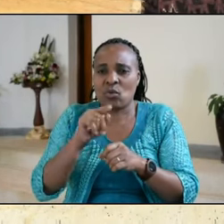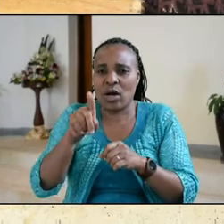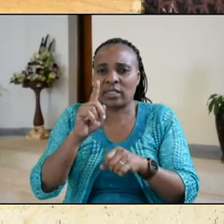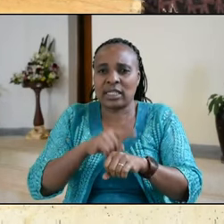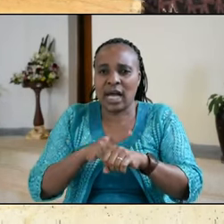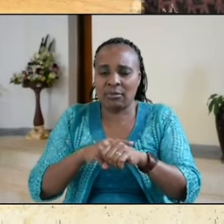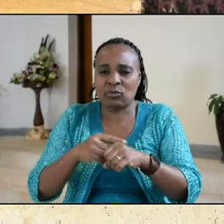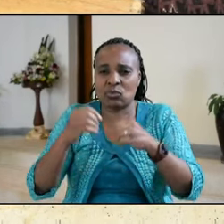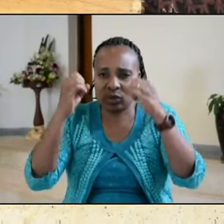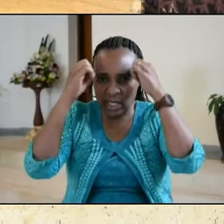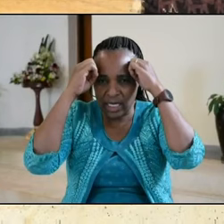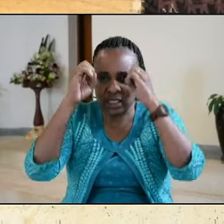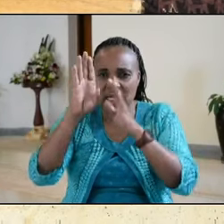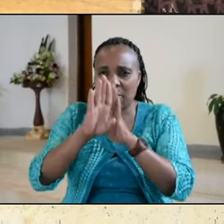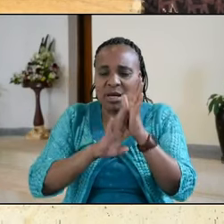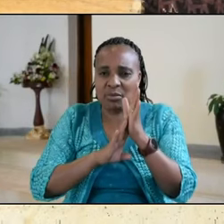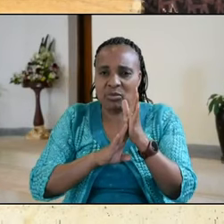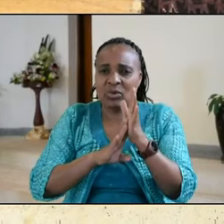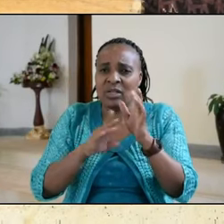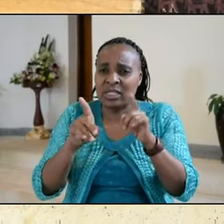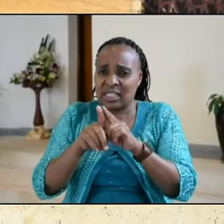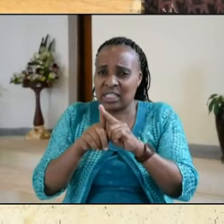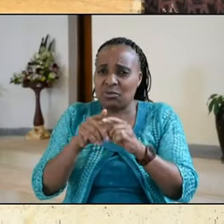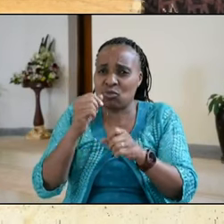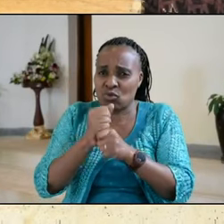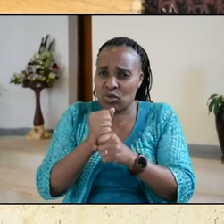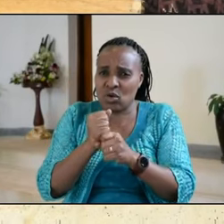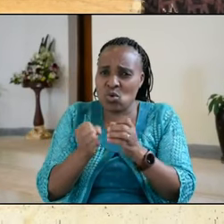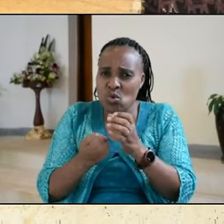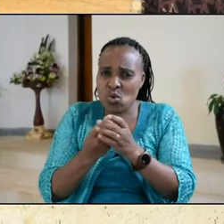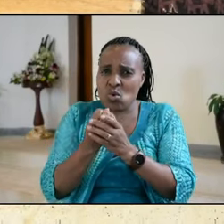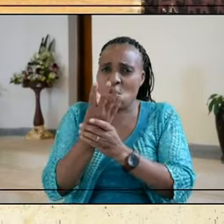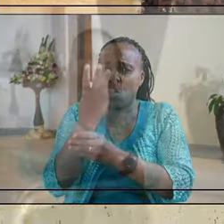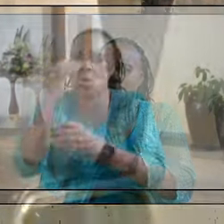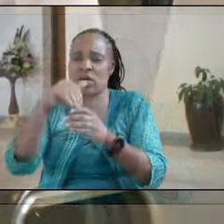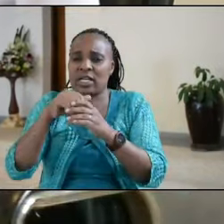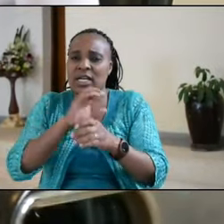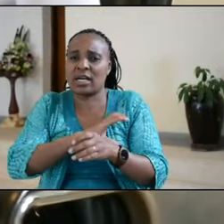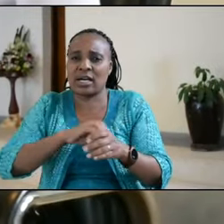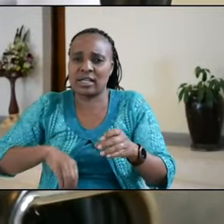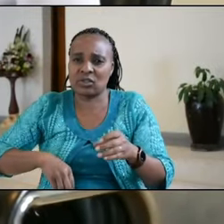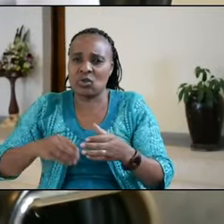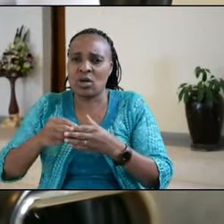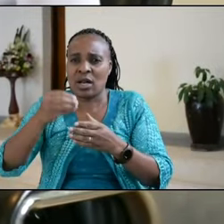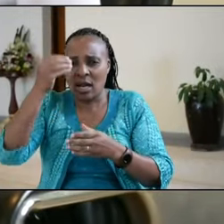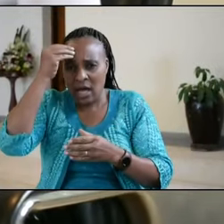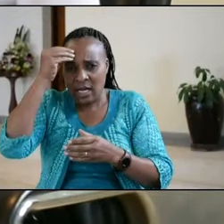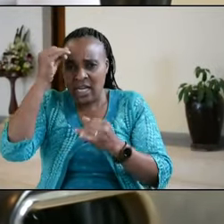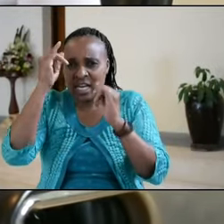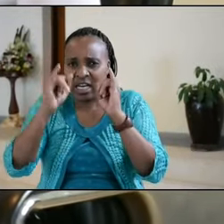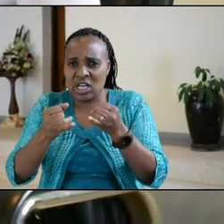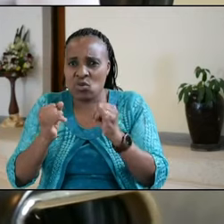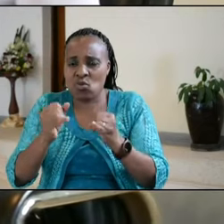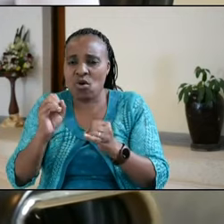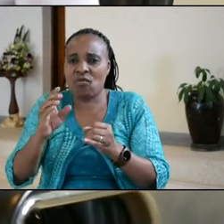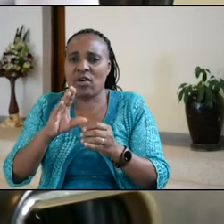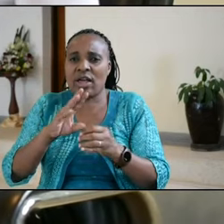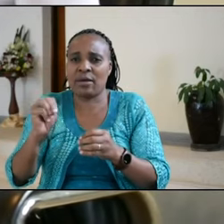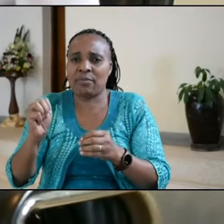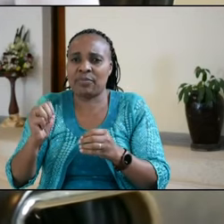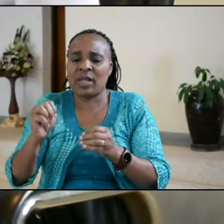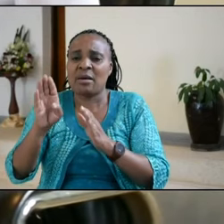you study, because in so doing, you grow in Christ and you learn anew of Him. The Bible is filled